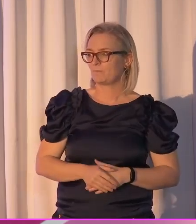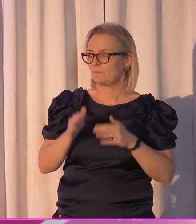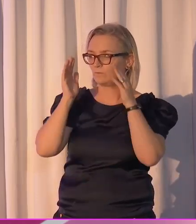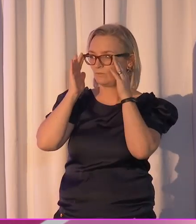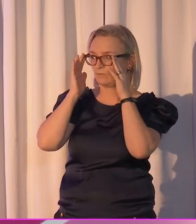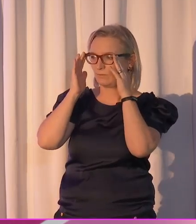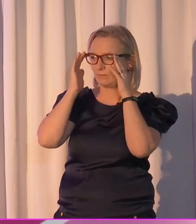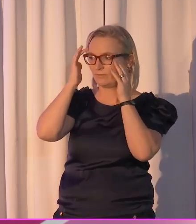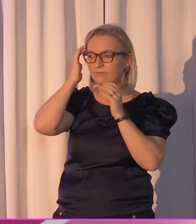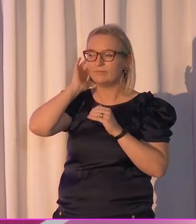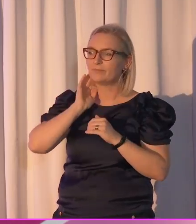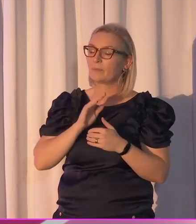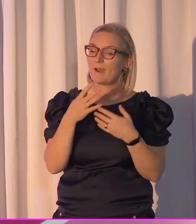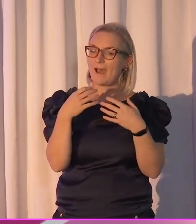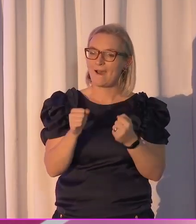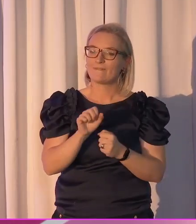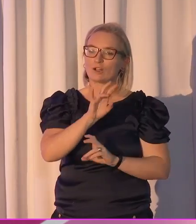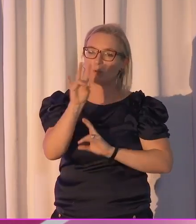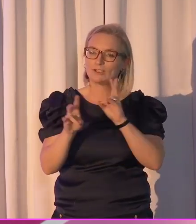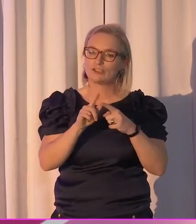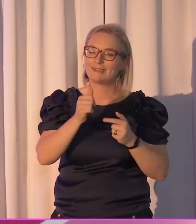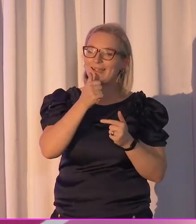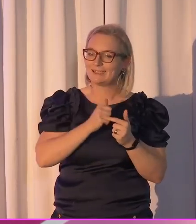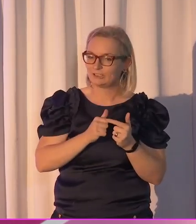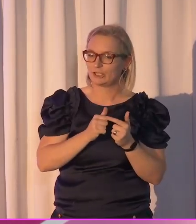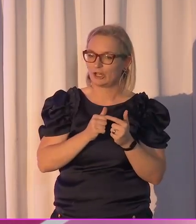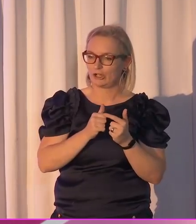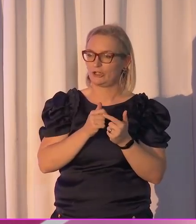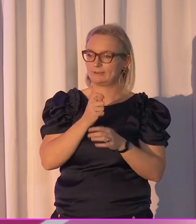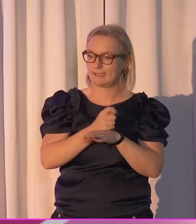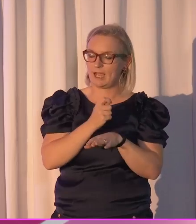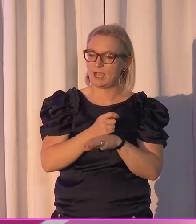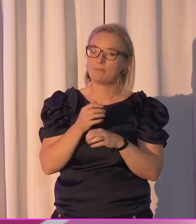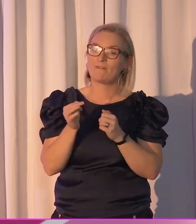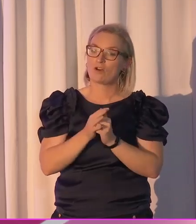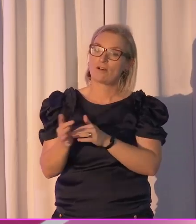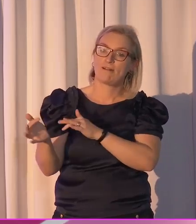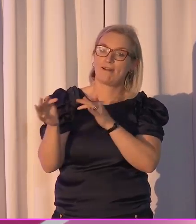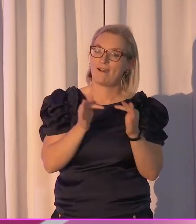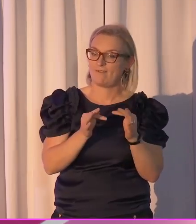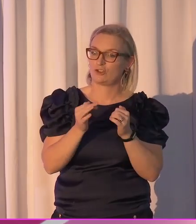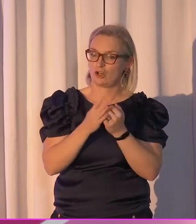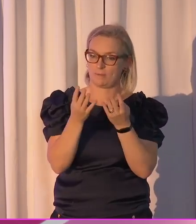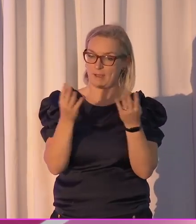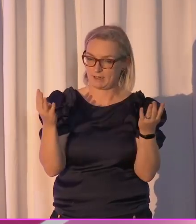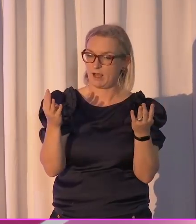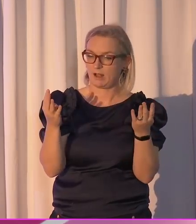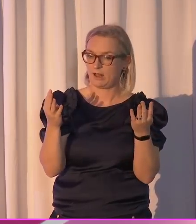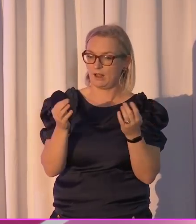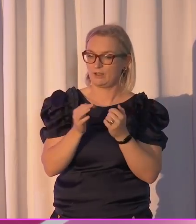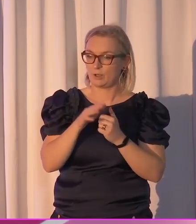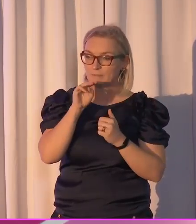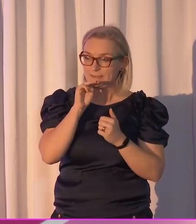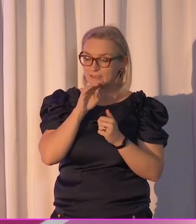We've incorporated a question and answer session after each panel discussion, and during that session we'll take a mix of questions from the floor